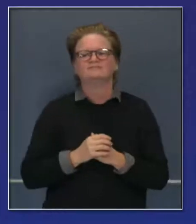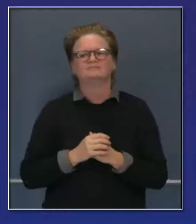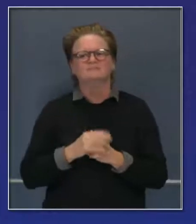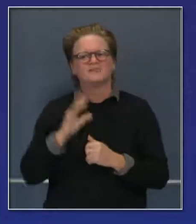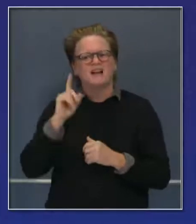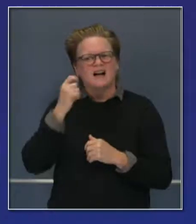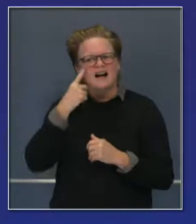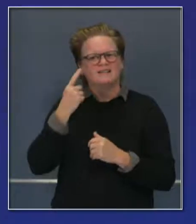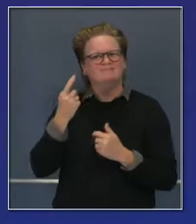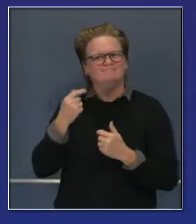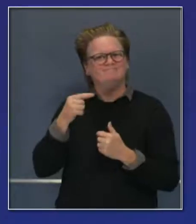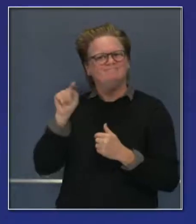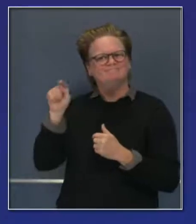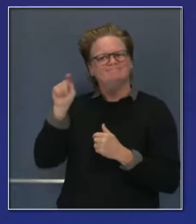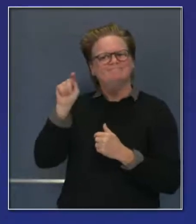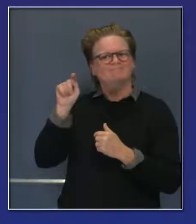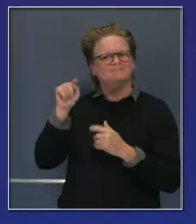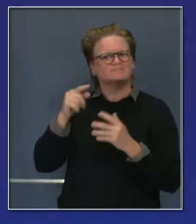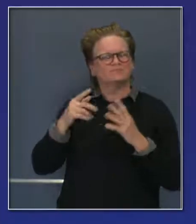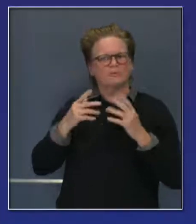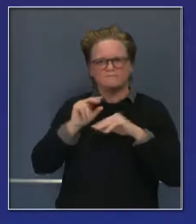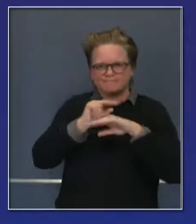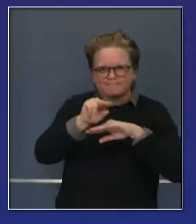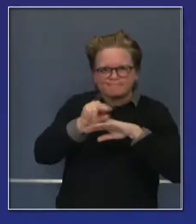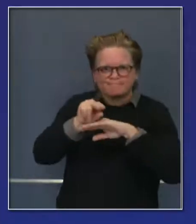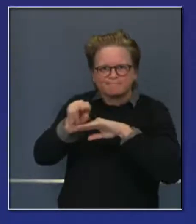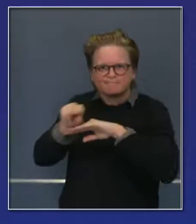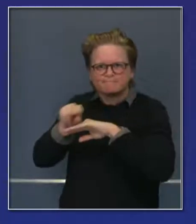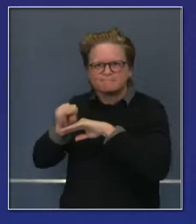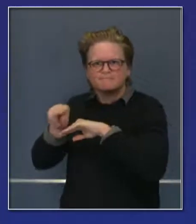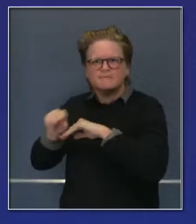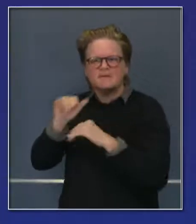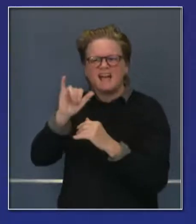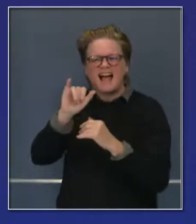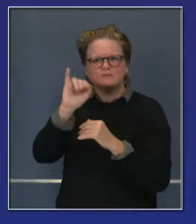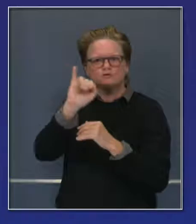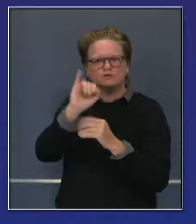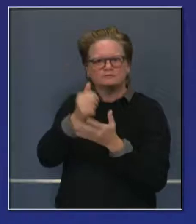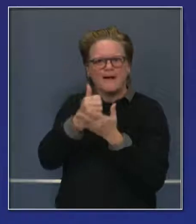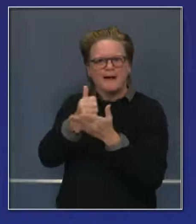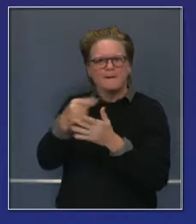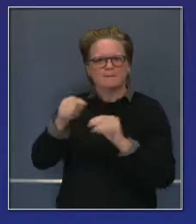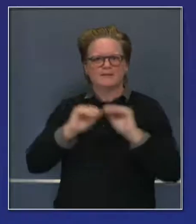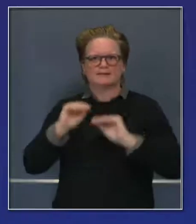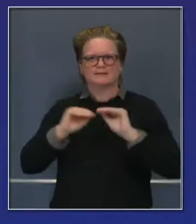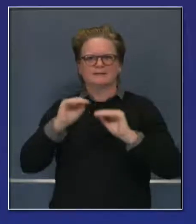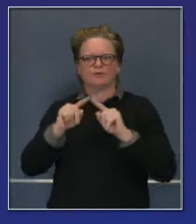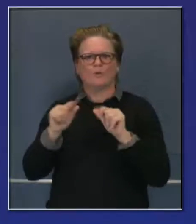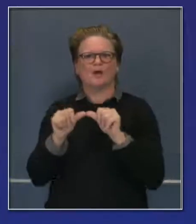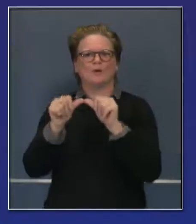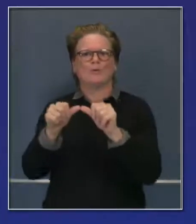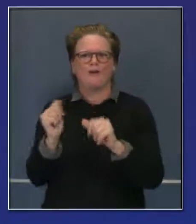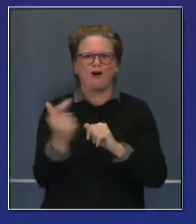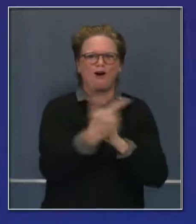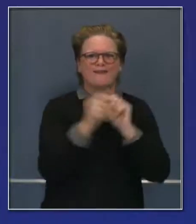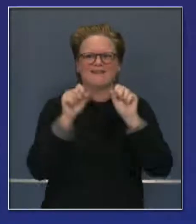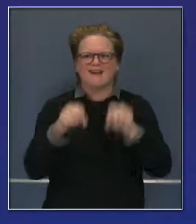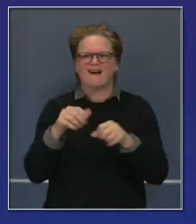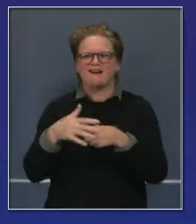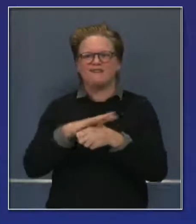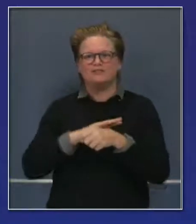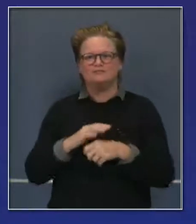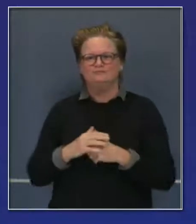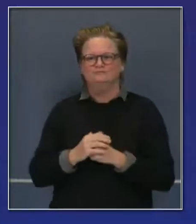health plans to sell crappy plans. Short-term plans, pardon, that's a technical term, is not sell plans that actually are bait and